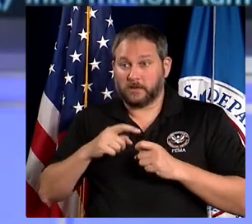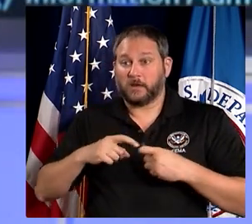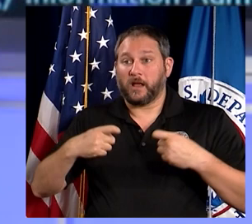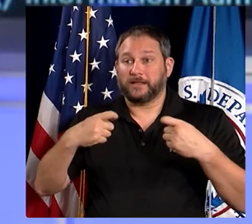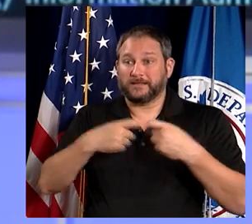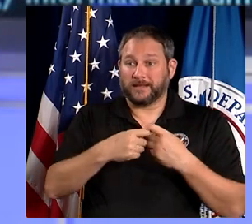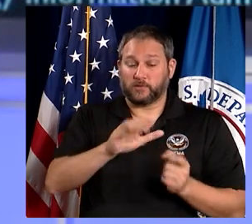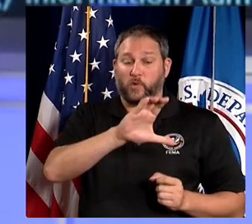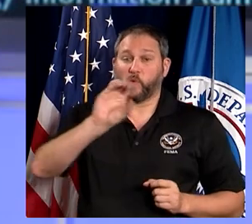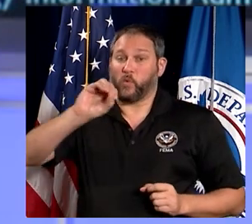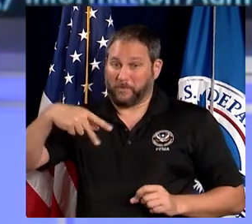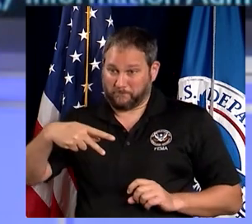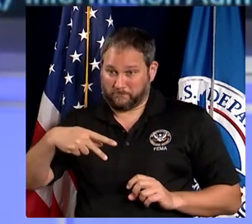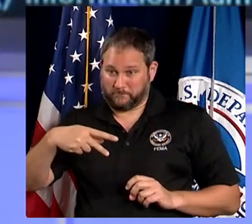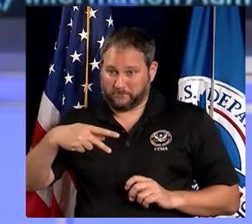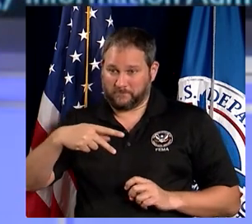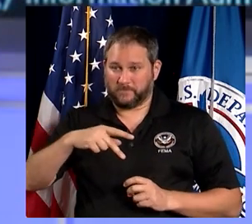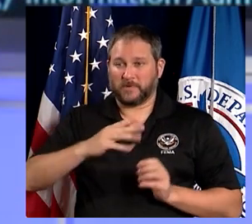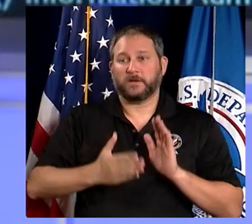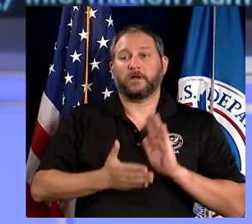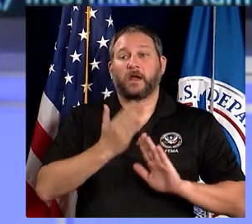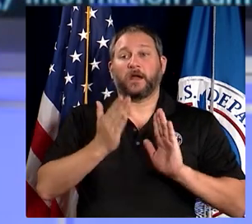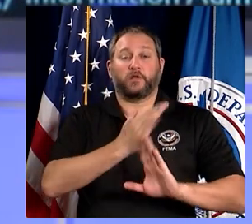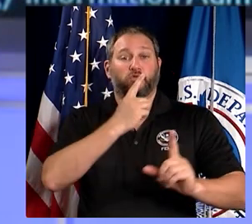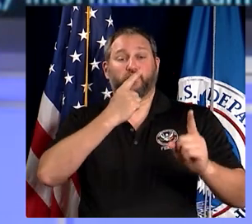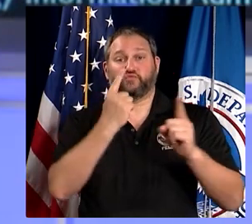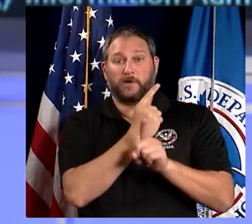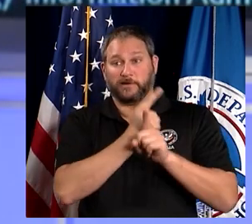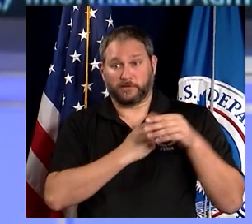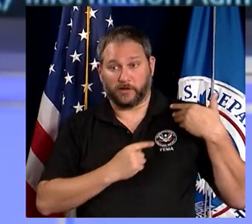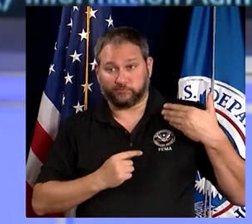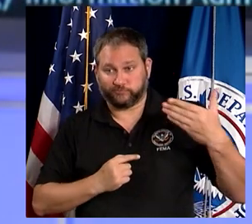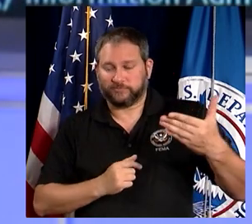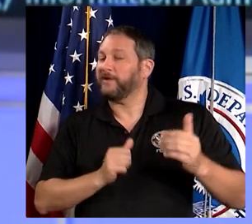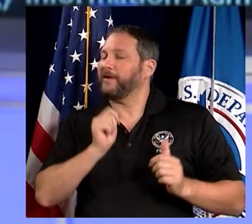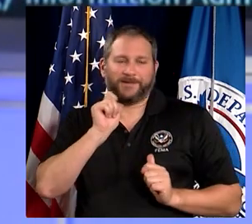operate regularly, regularly unregulated.